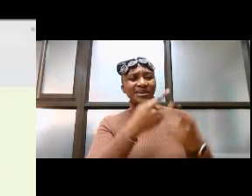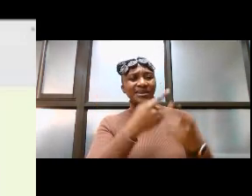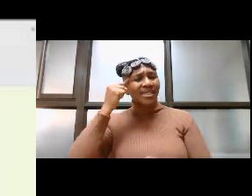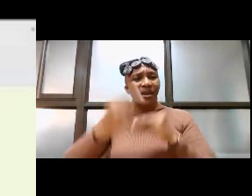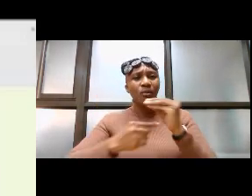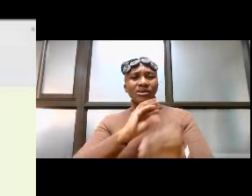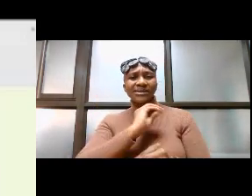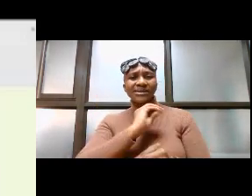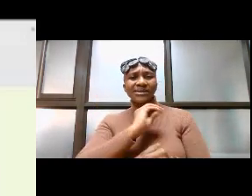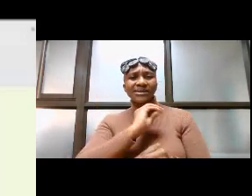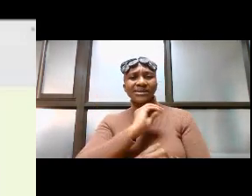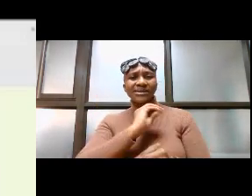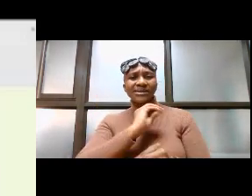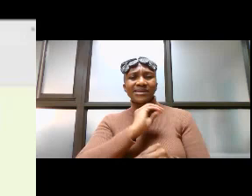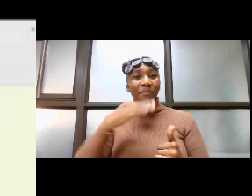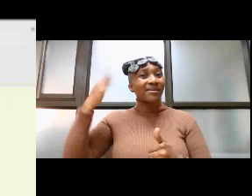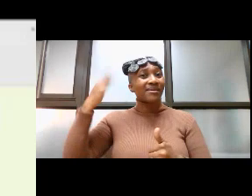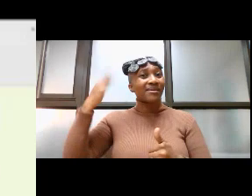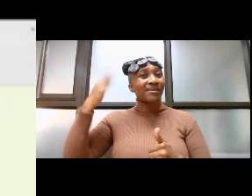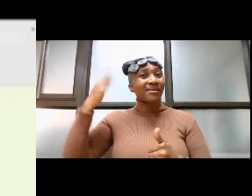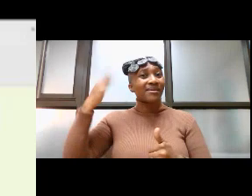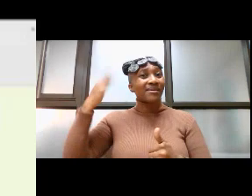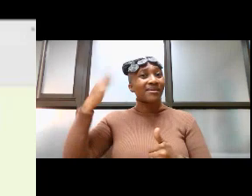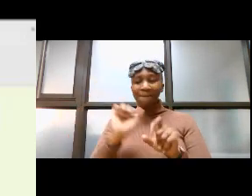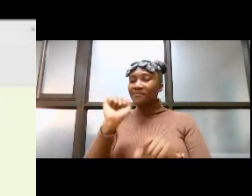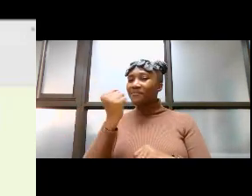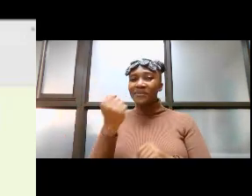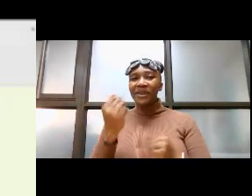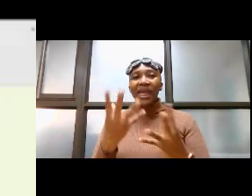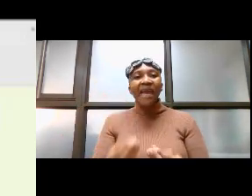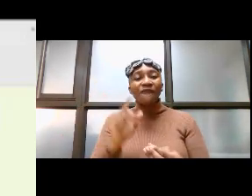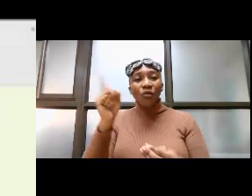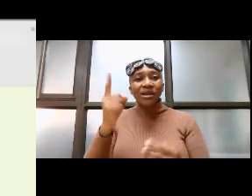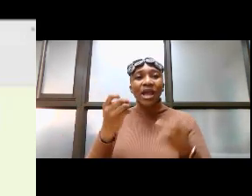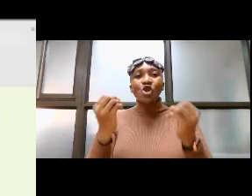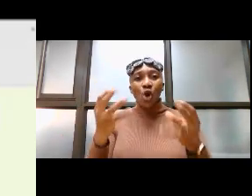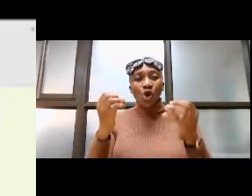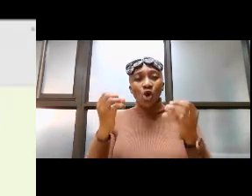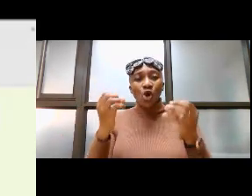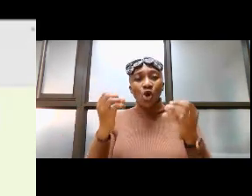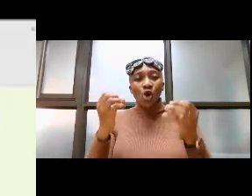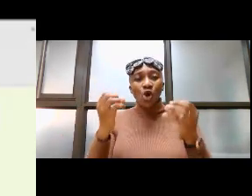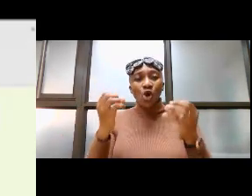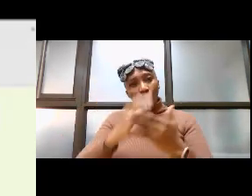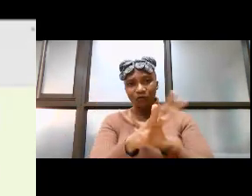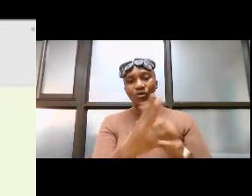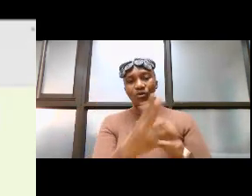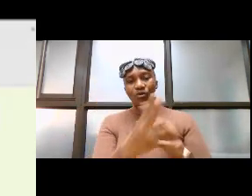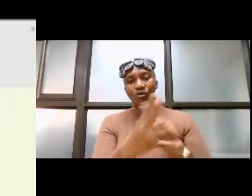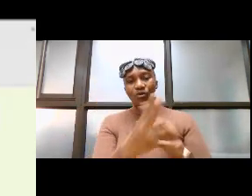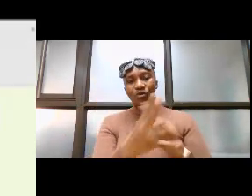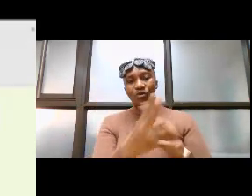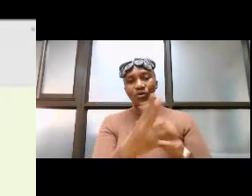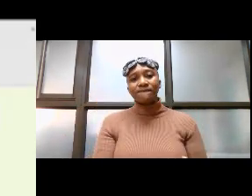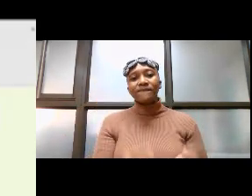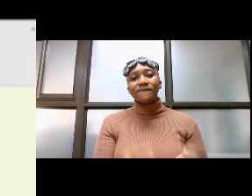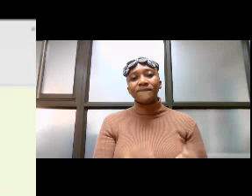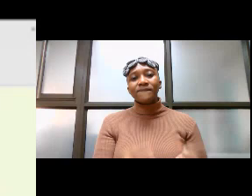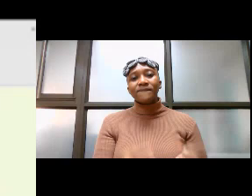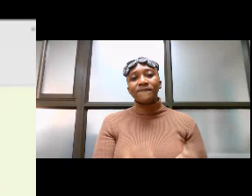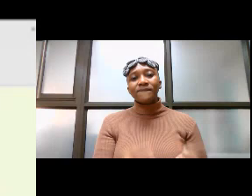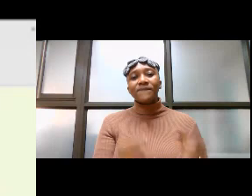not always how it has been. It has a lot of colonial influences. Yeah.